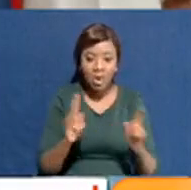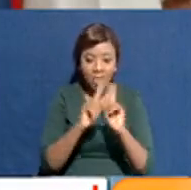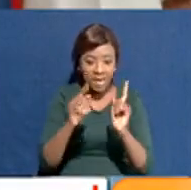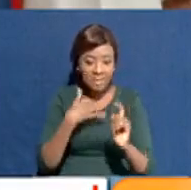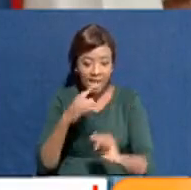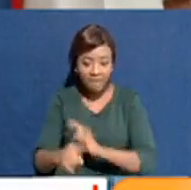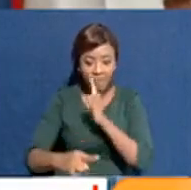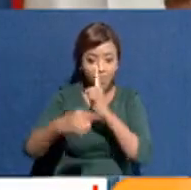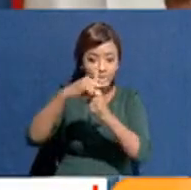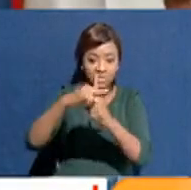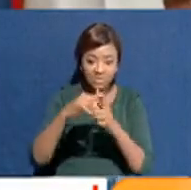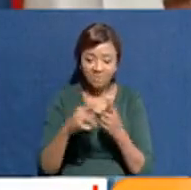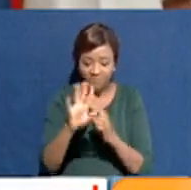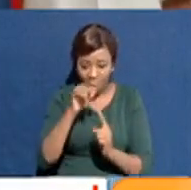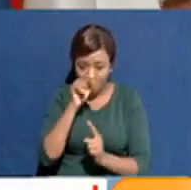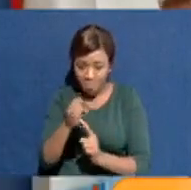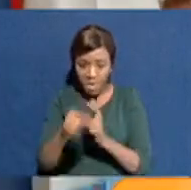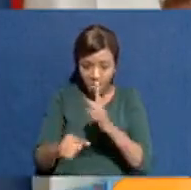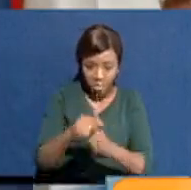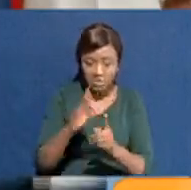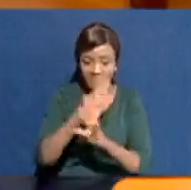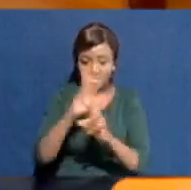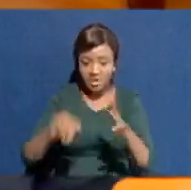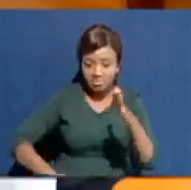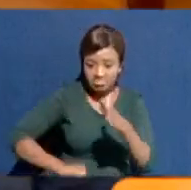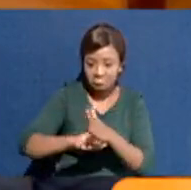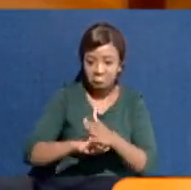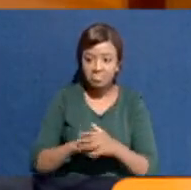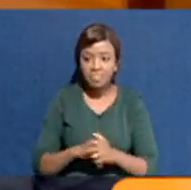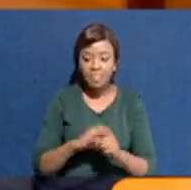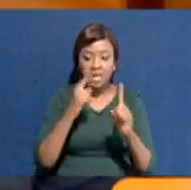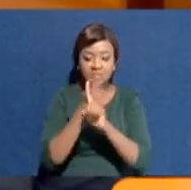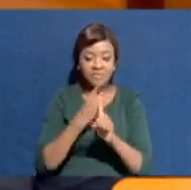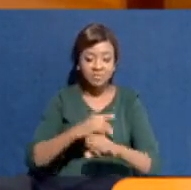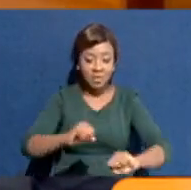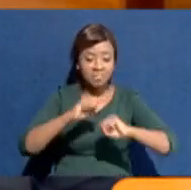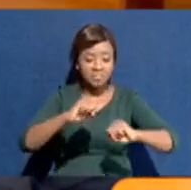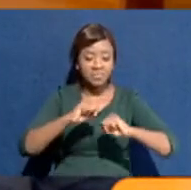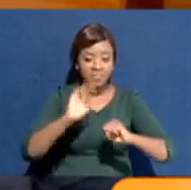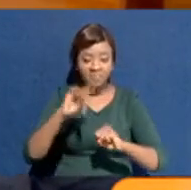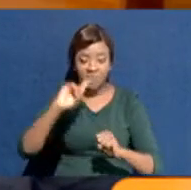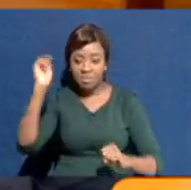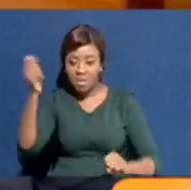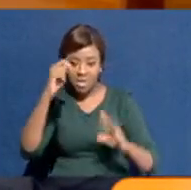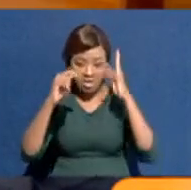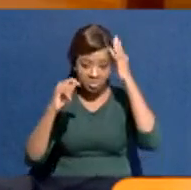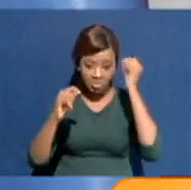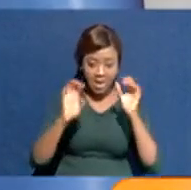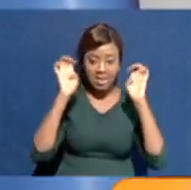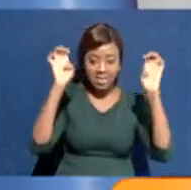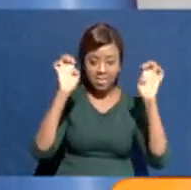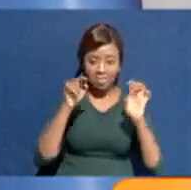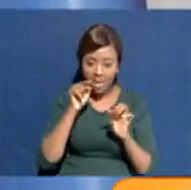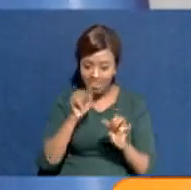is that we want this program to help bring on. Security heads from Kenya, Somalia, and Ethiopia committing to play